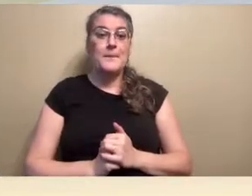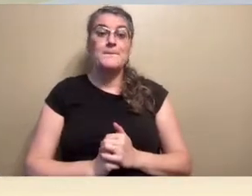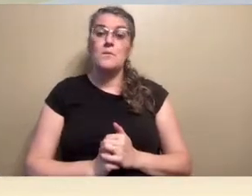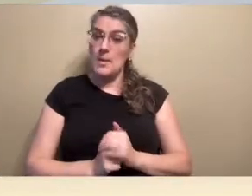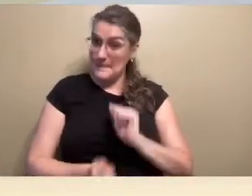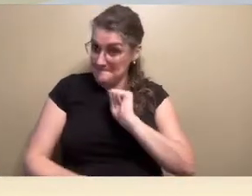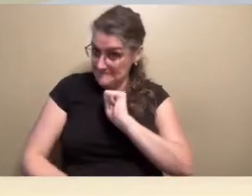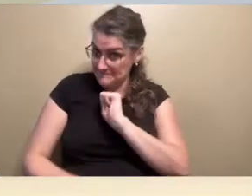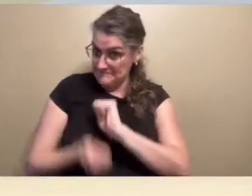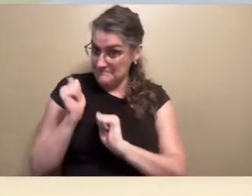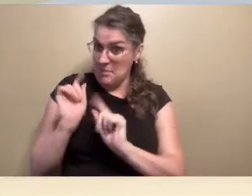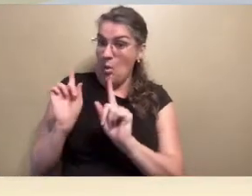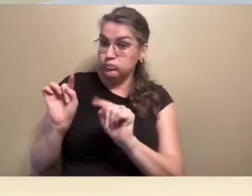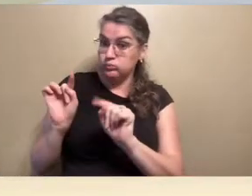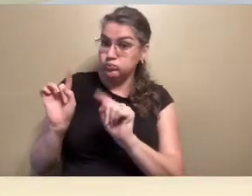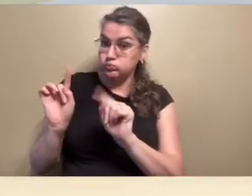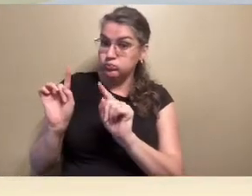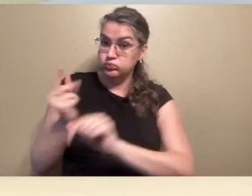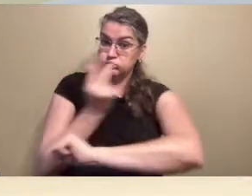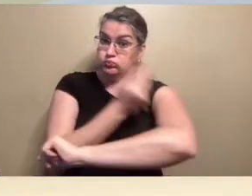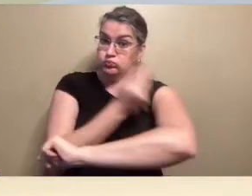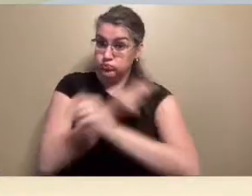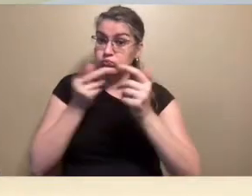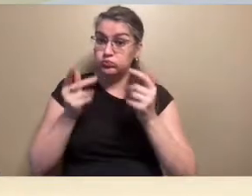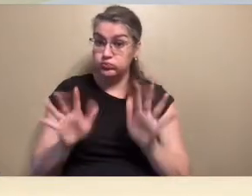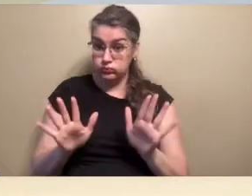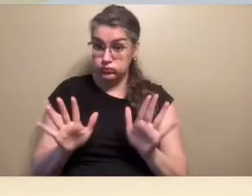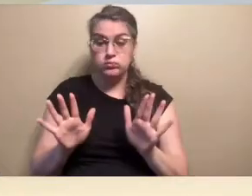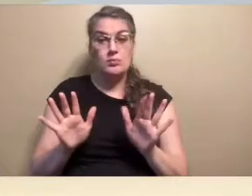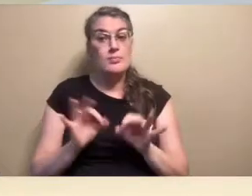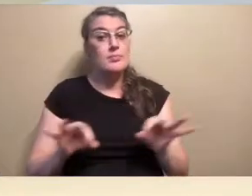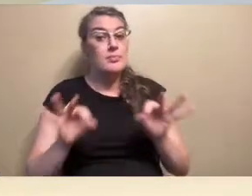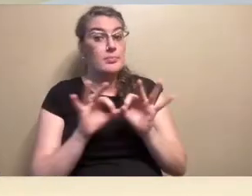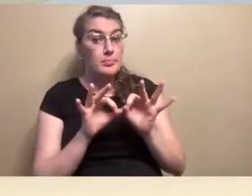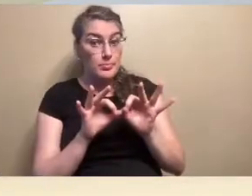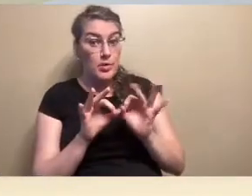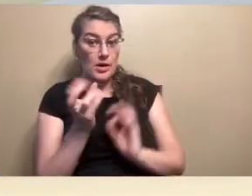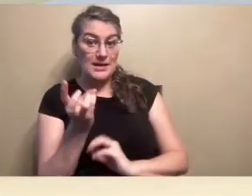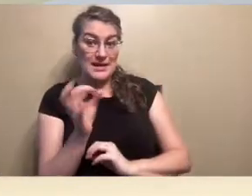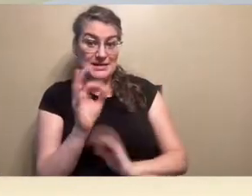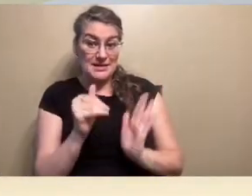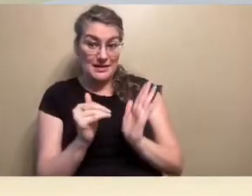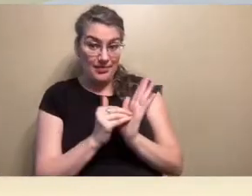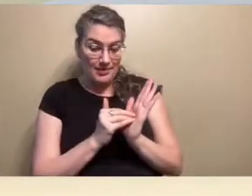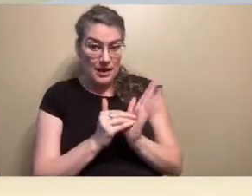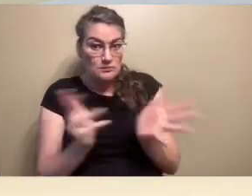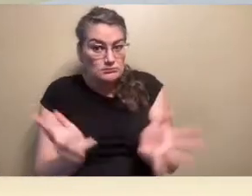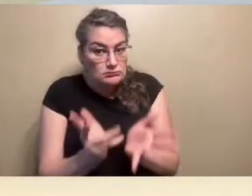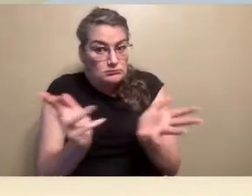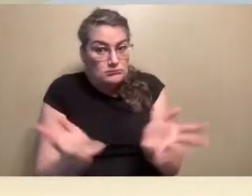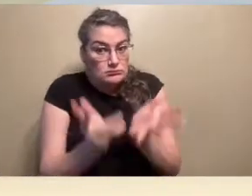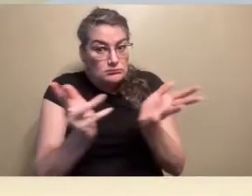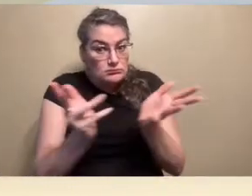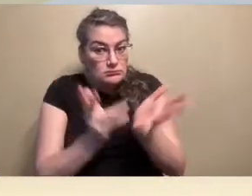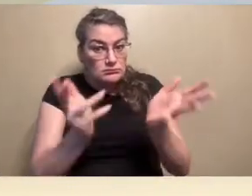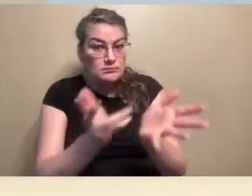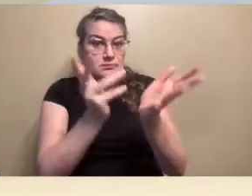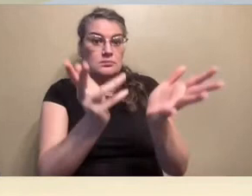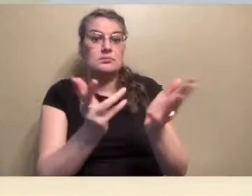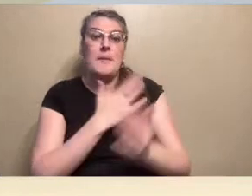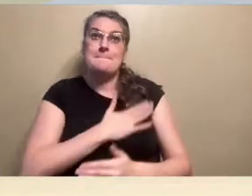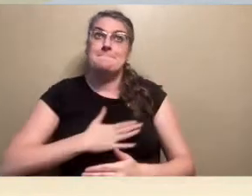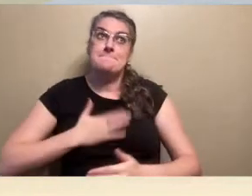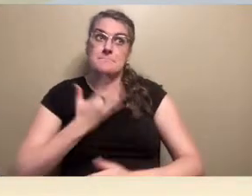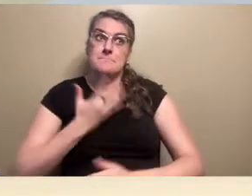the opportunity to be immunized, we still have work to do so that we get that significant portion of the population